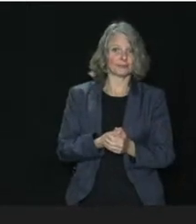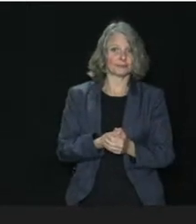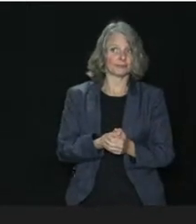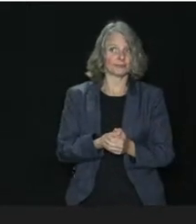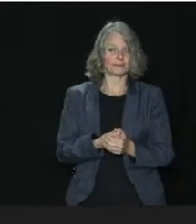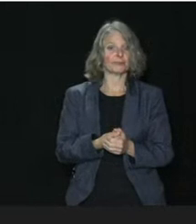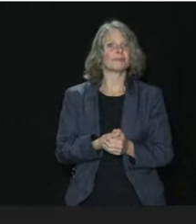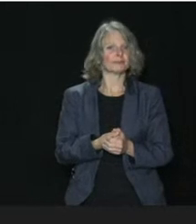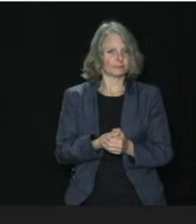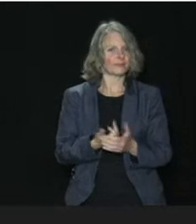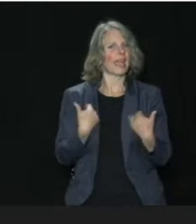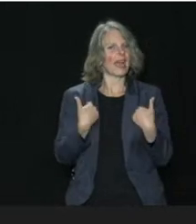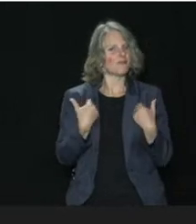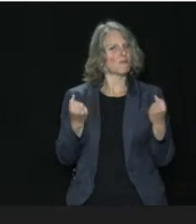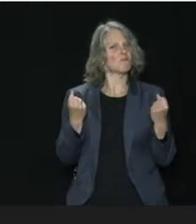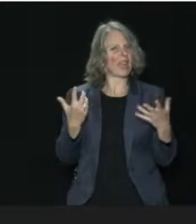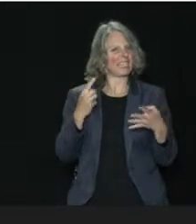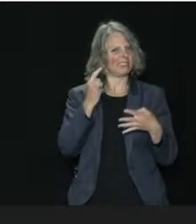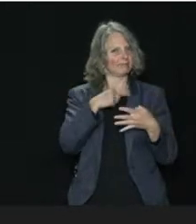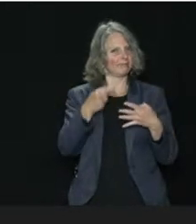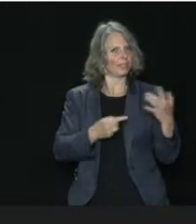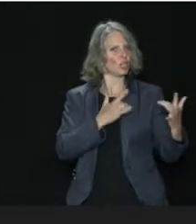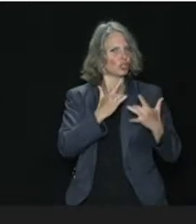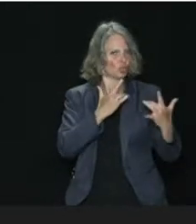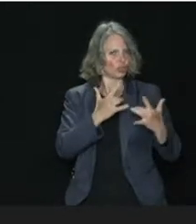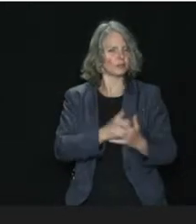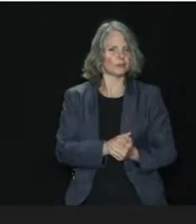there are many issues, and we've already